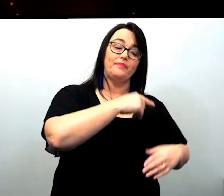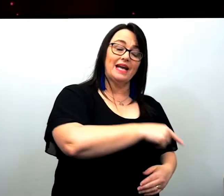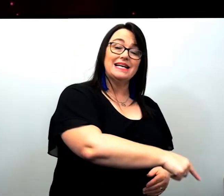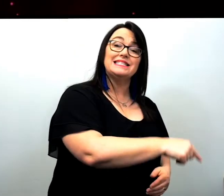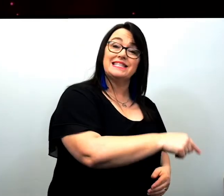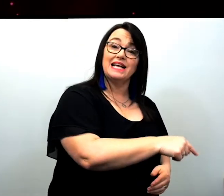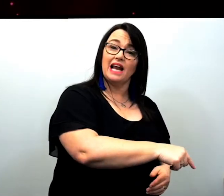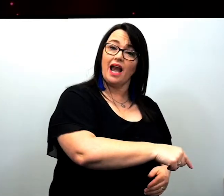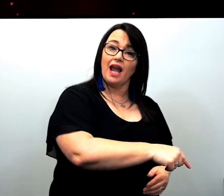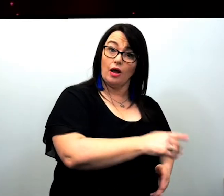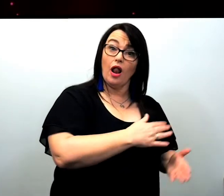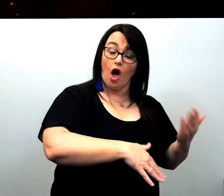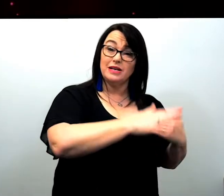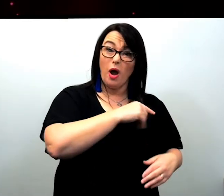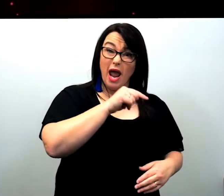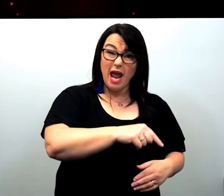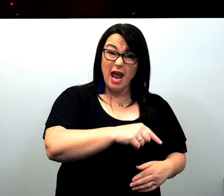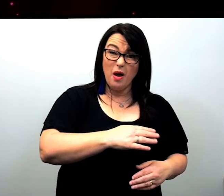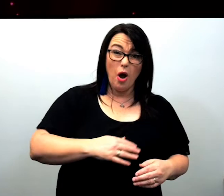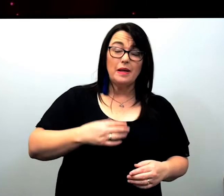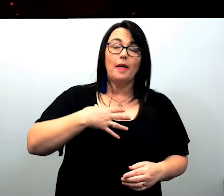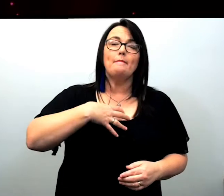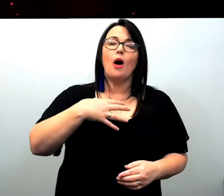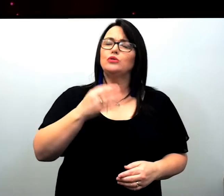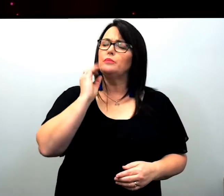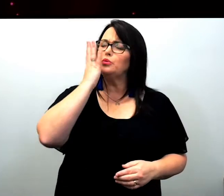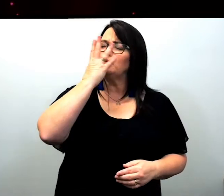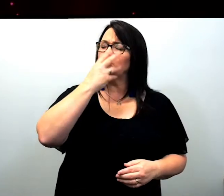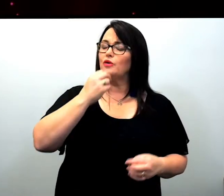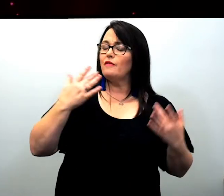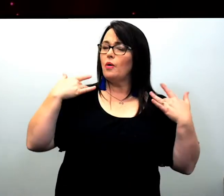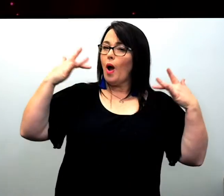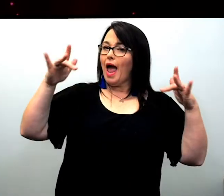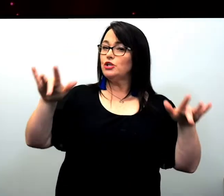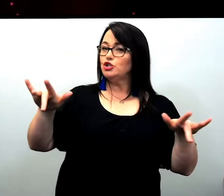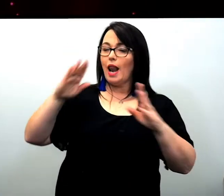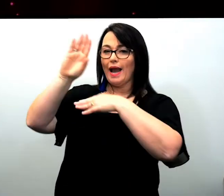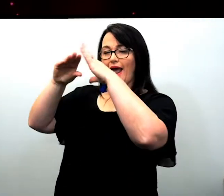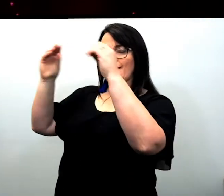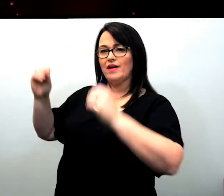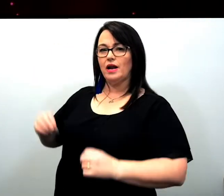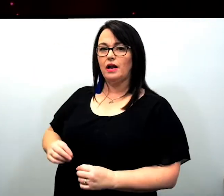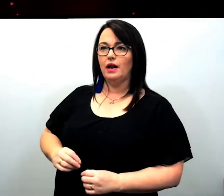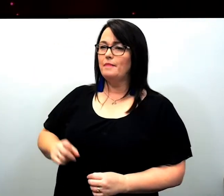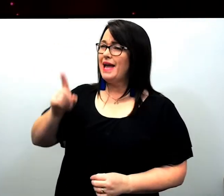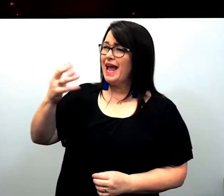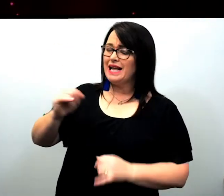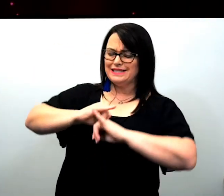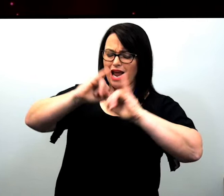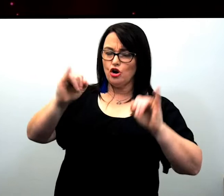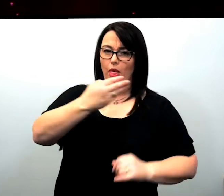And you see two beauties on this earth right now. You see the beauty of the flesh that gets exalted all